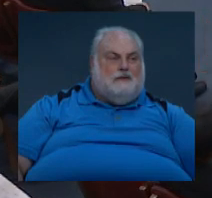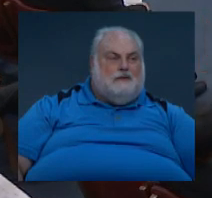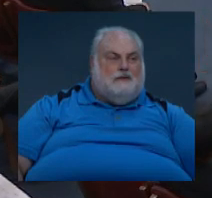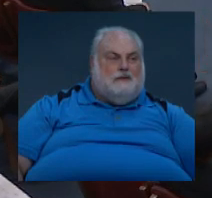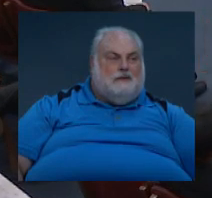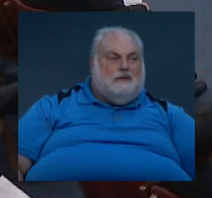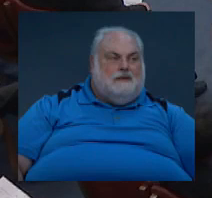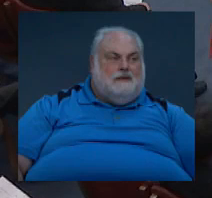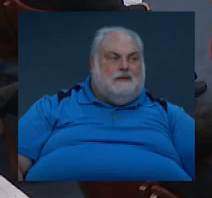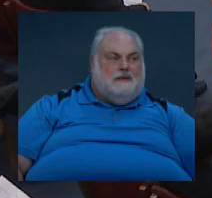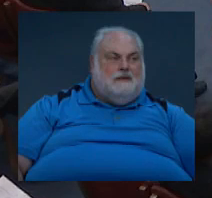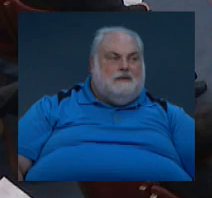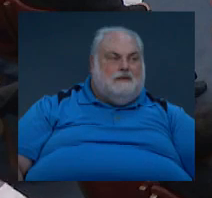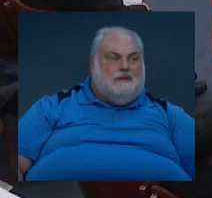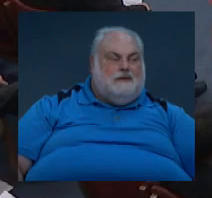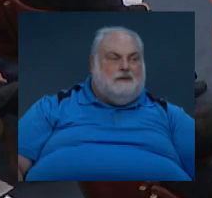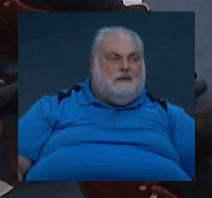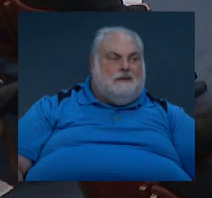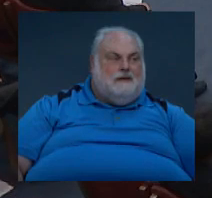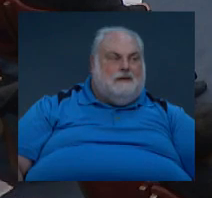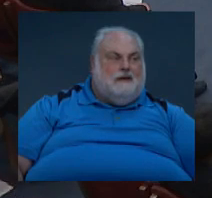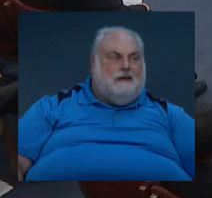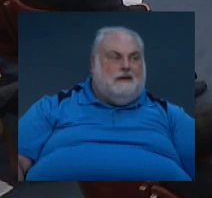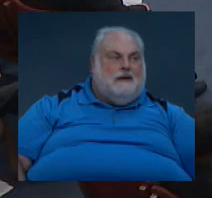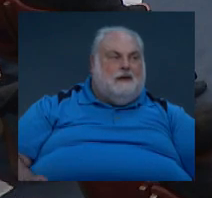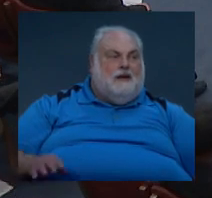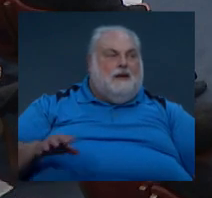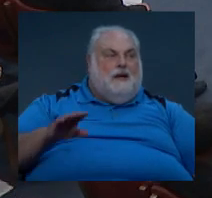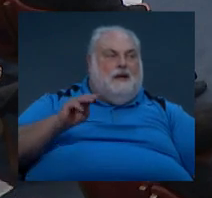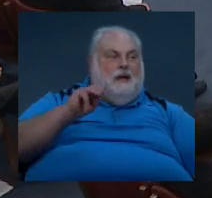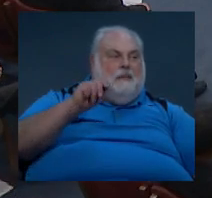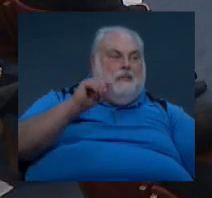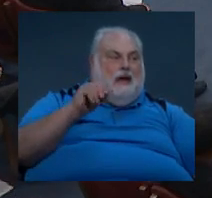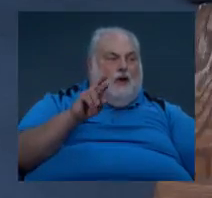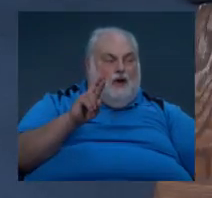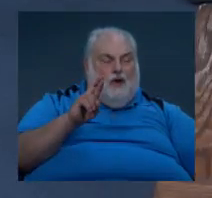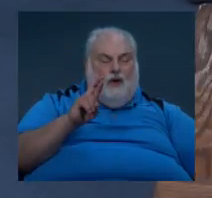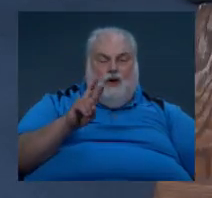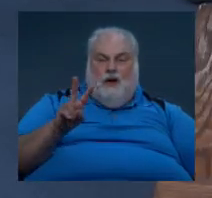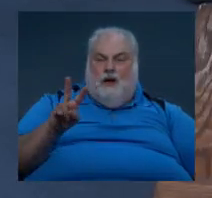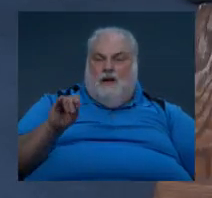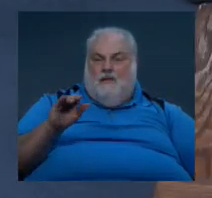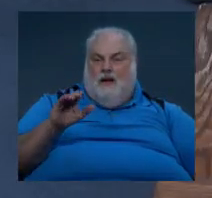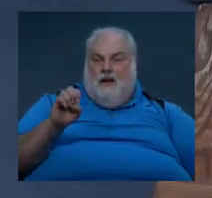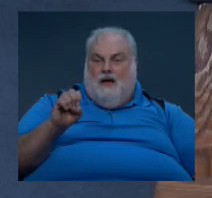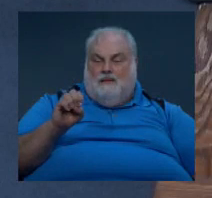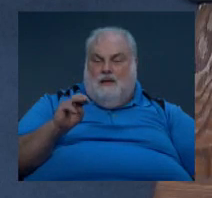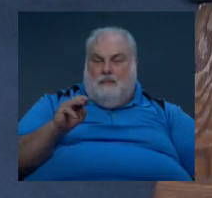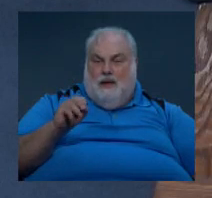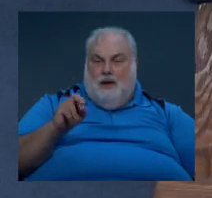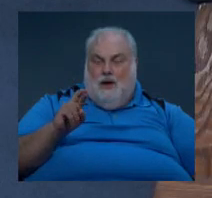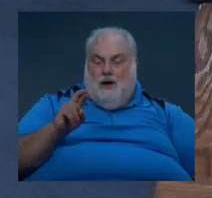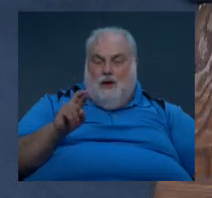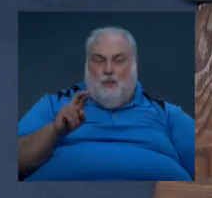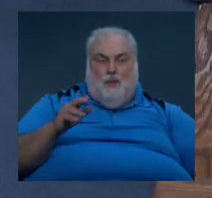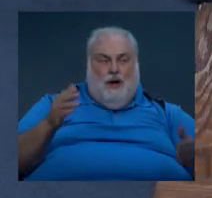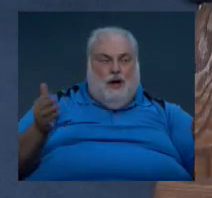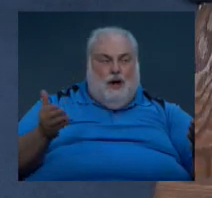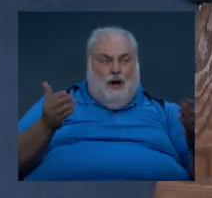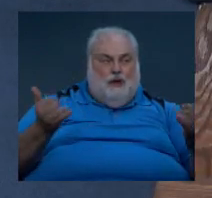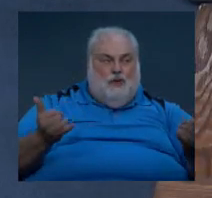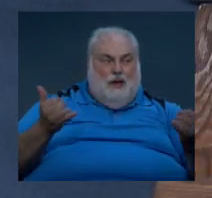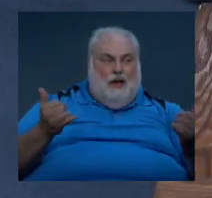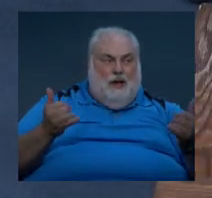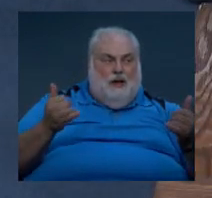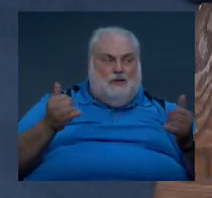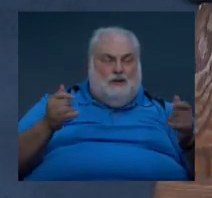Mayor, Vice Mayor, Board of Directors, we're here today to celebrate National Homeownership